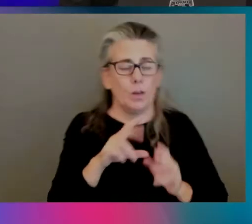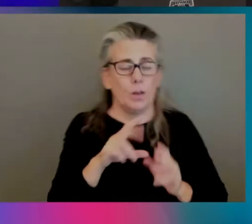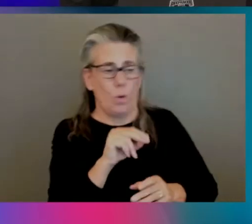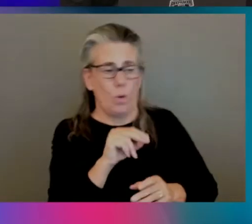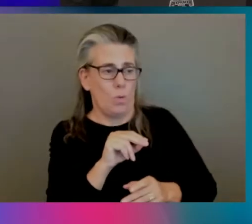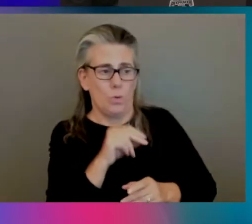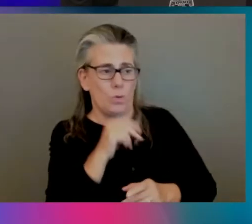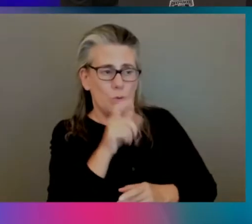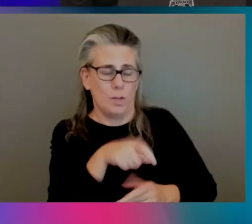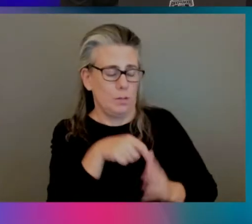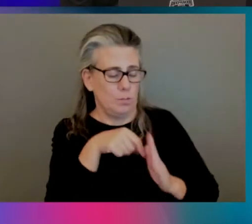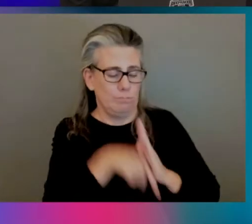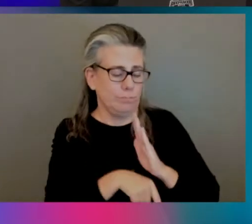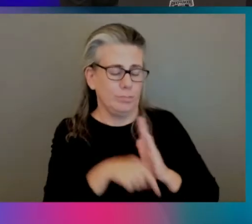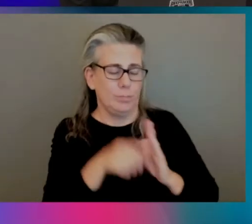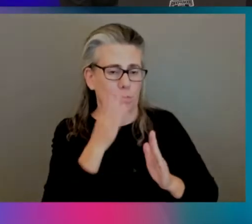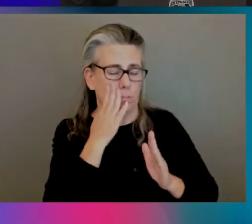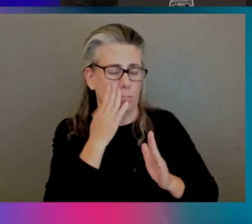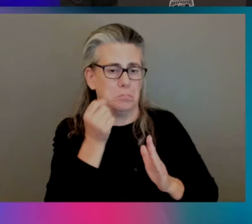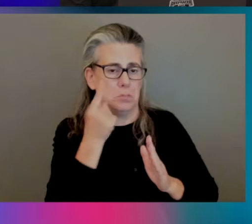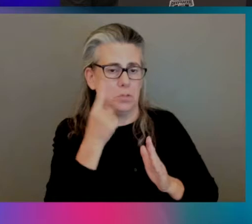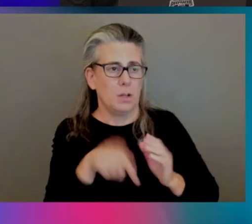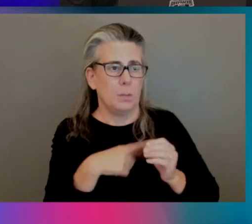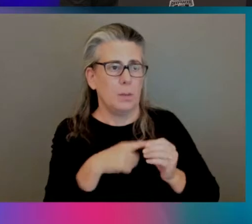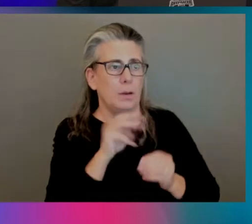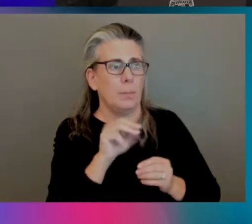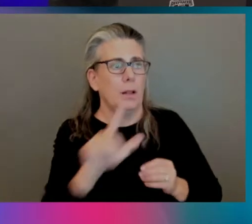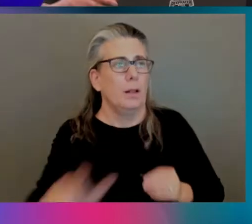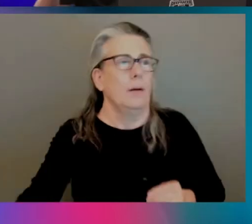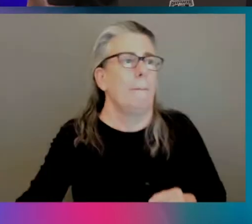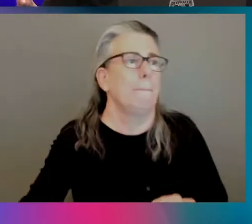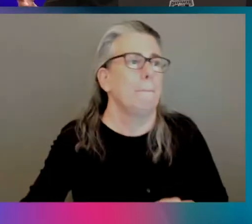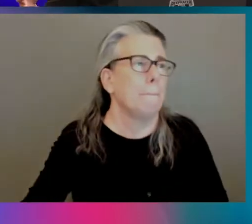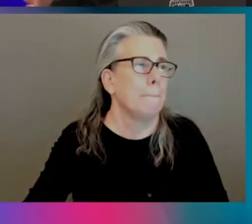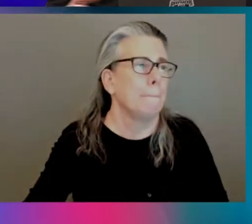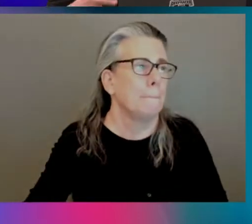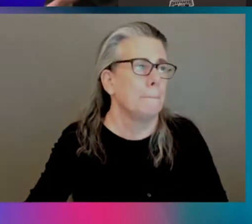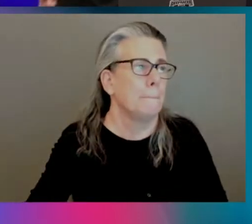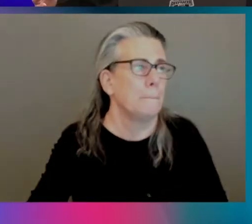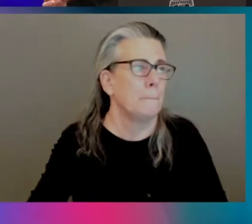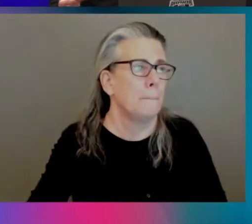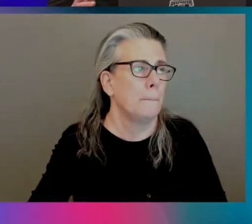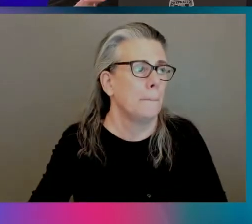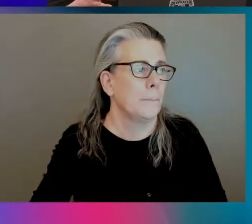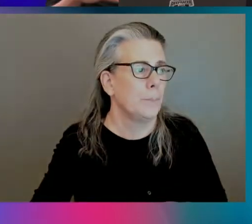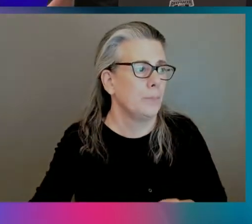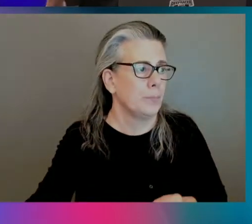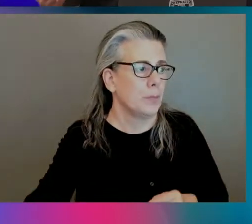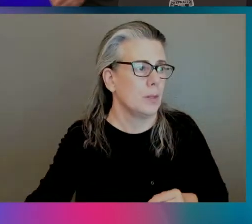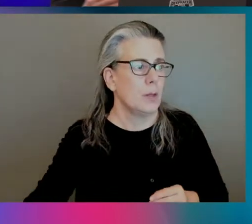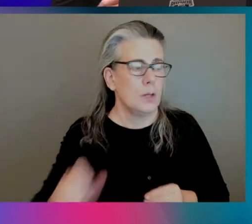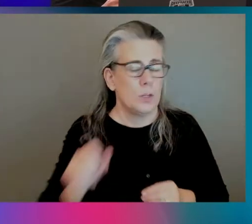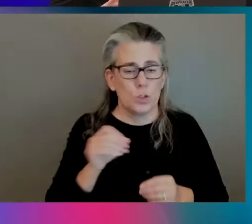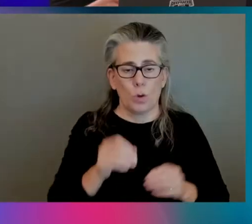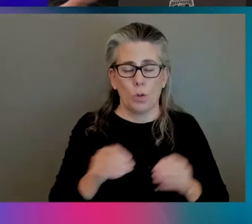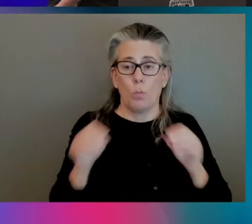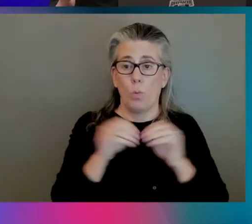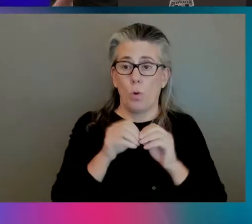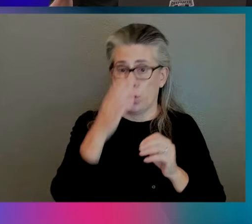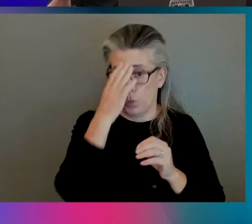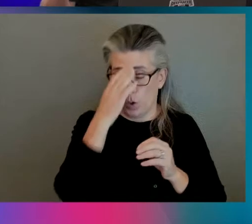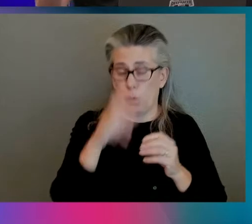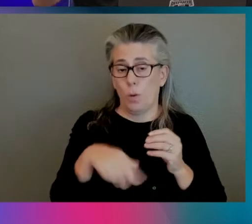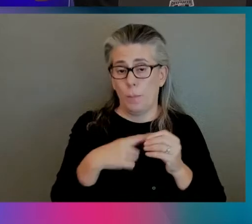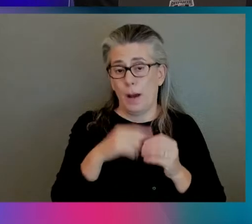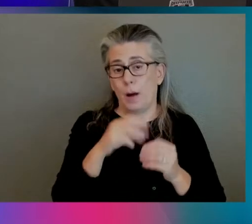will caveat that with saying is that the more you do know about data pre-processing, you do get more value out of it, but all